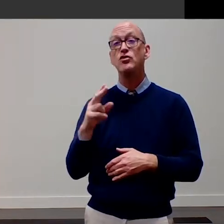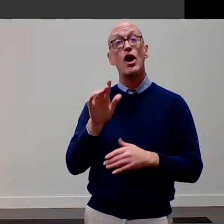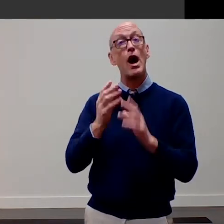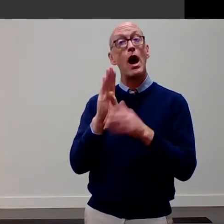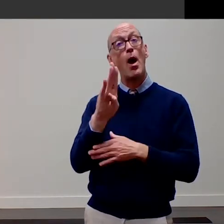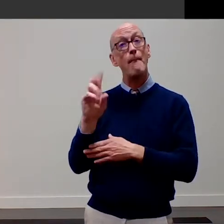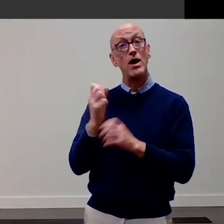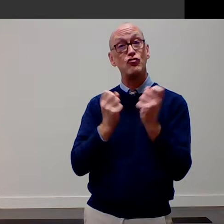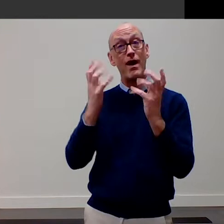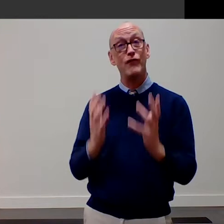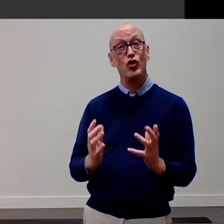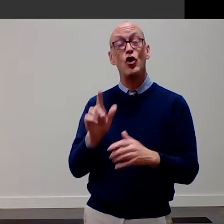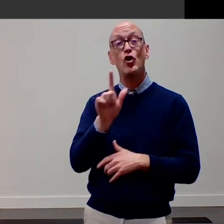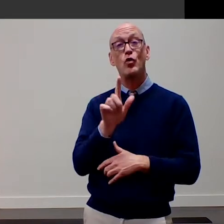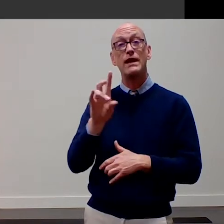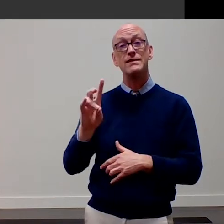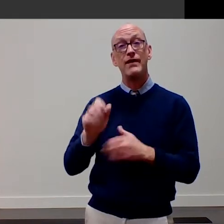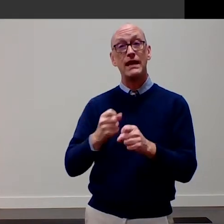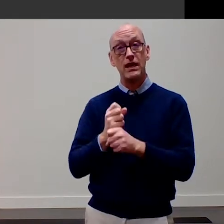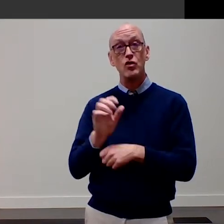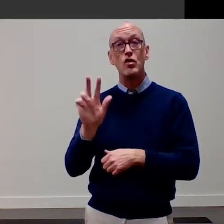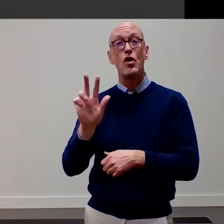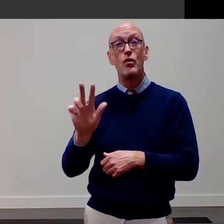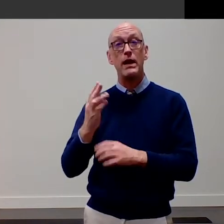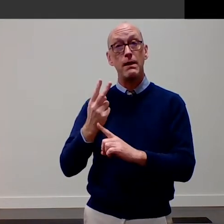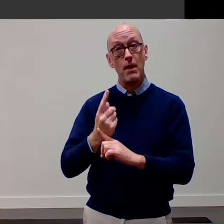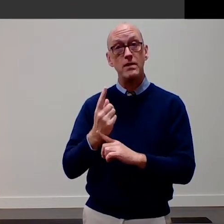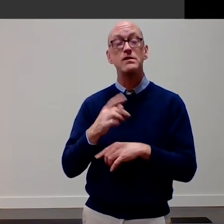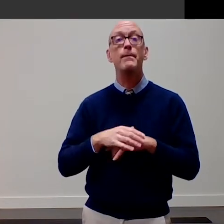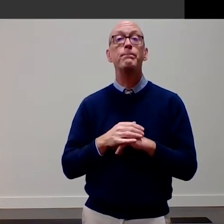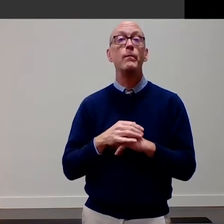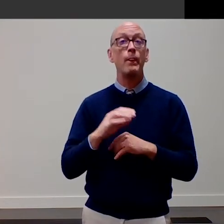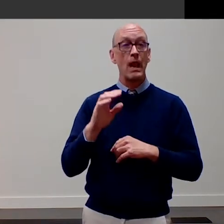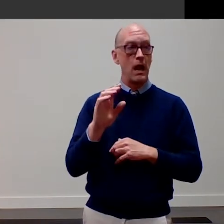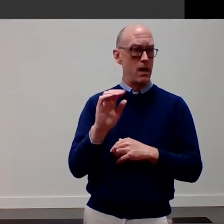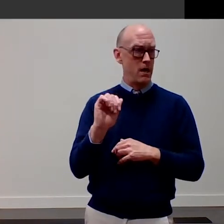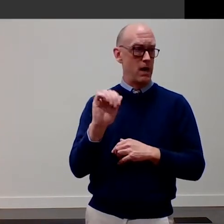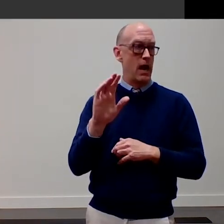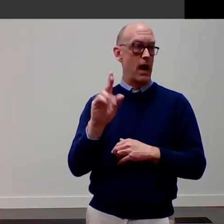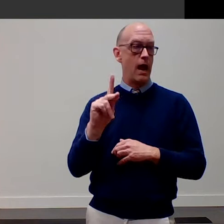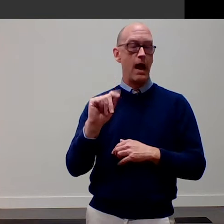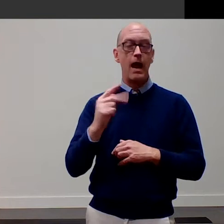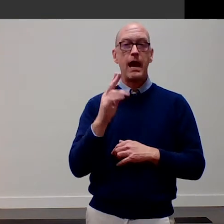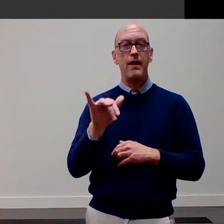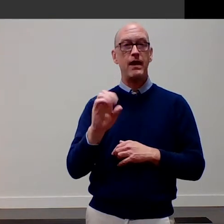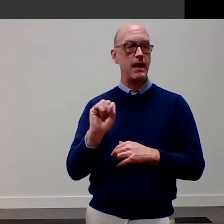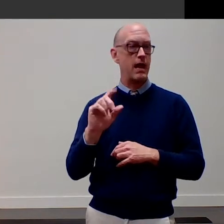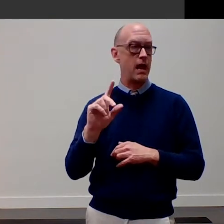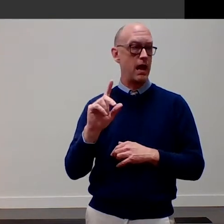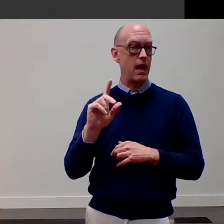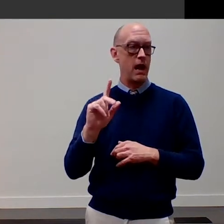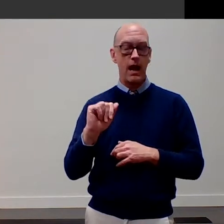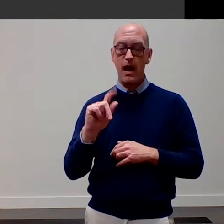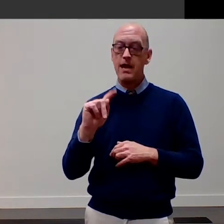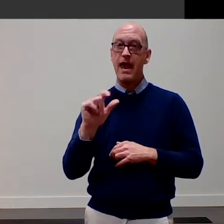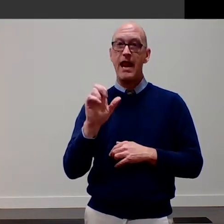years and 7 months. We have Cassie Sattler. She's a teacher on special assignment. She also has 27 years